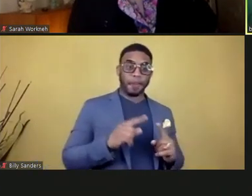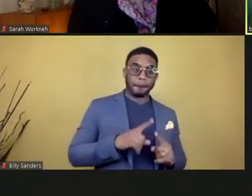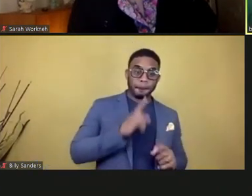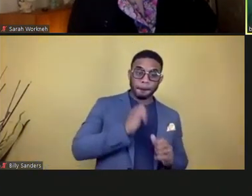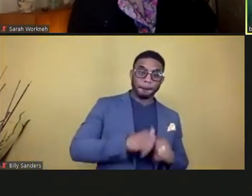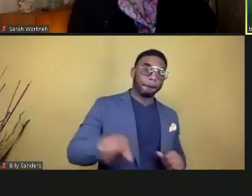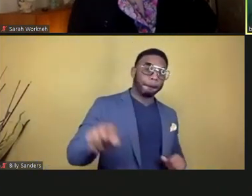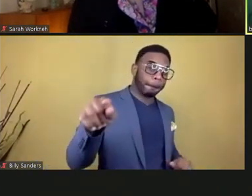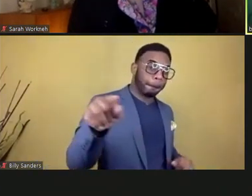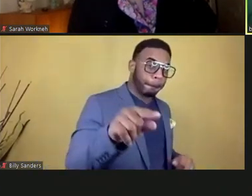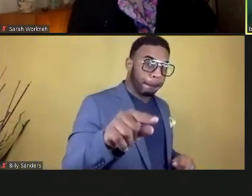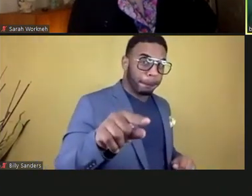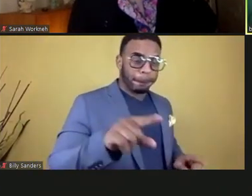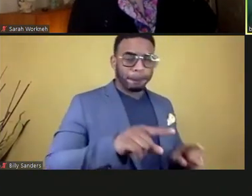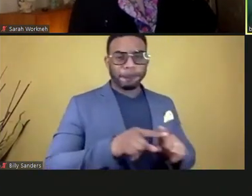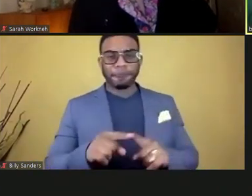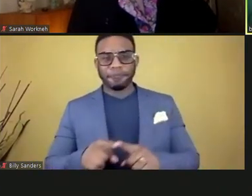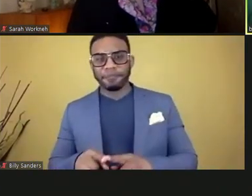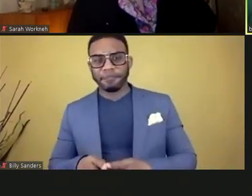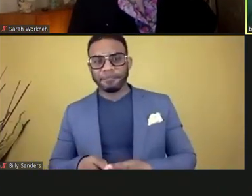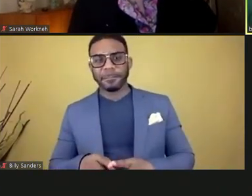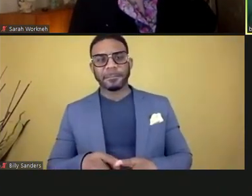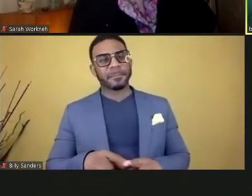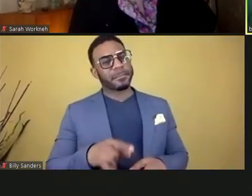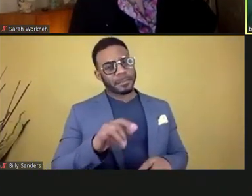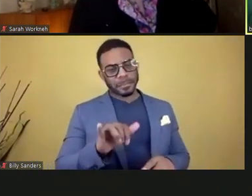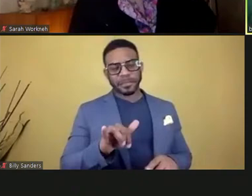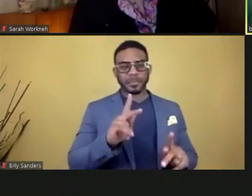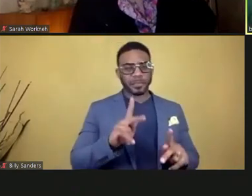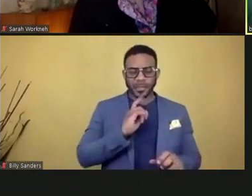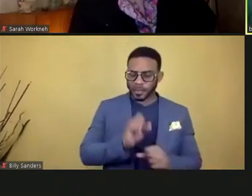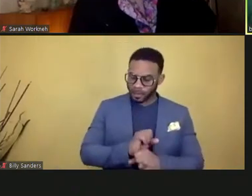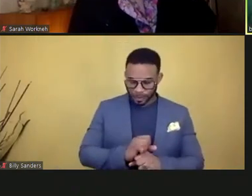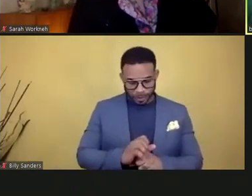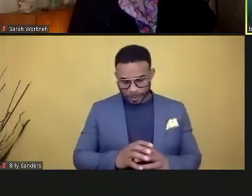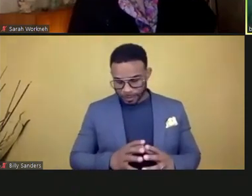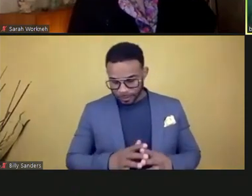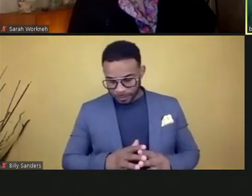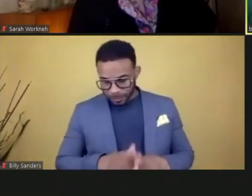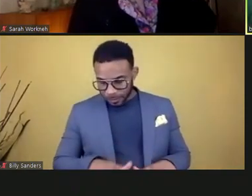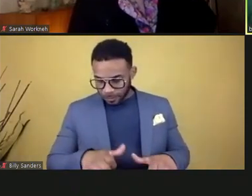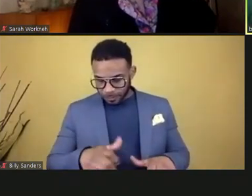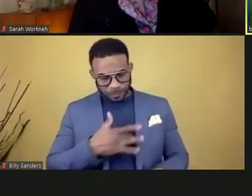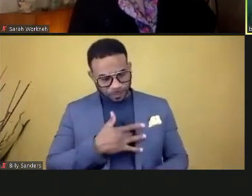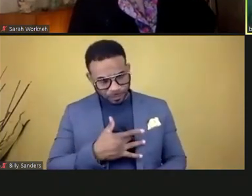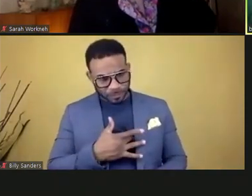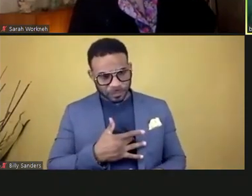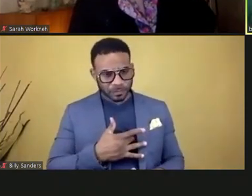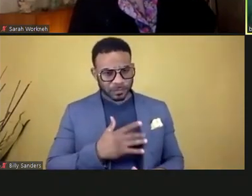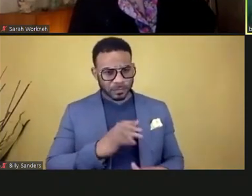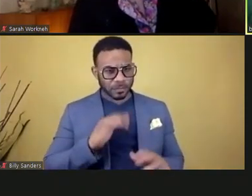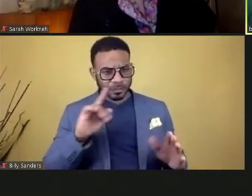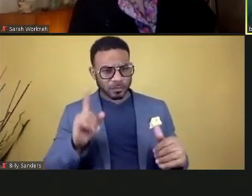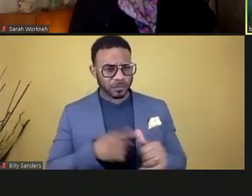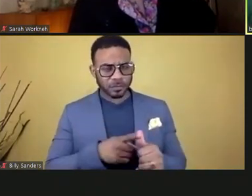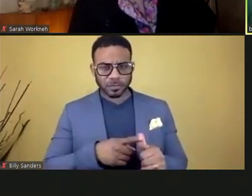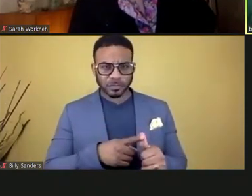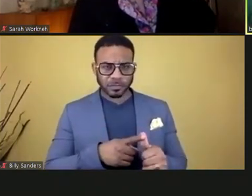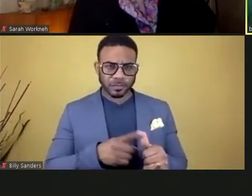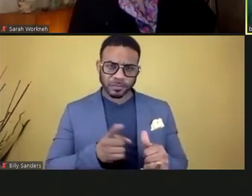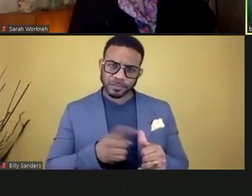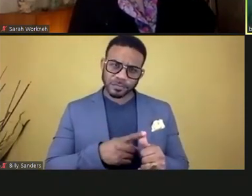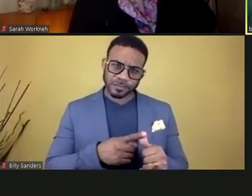you as well. And that, you know, folks really took to heart, like, kind of